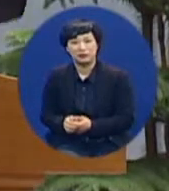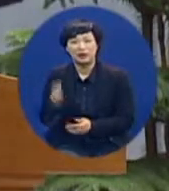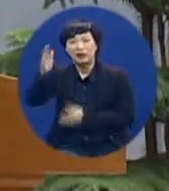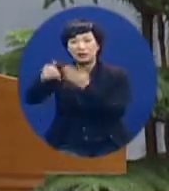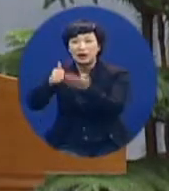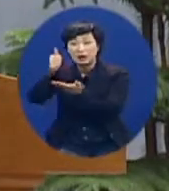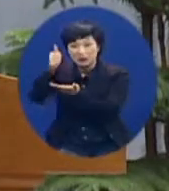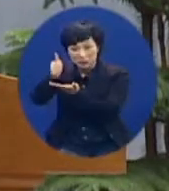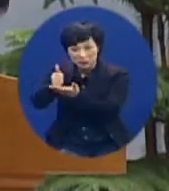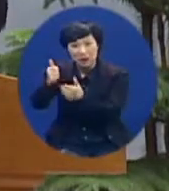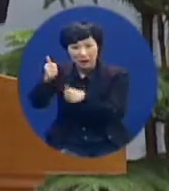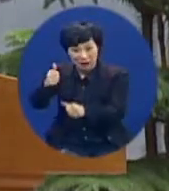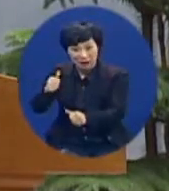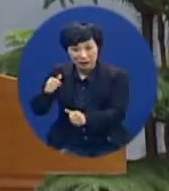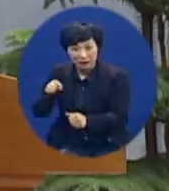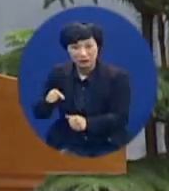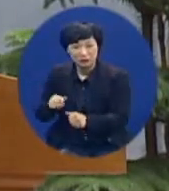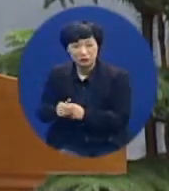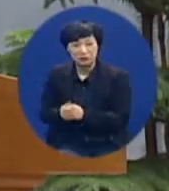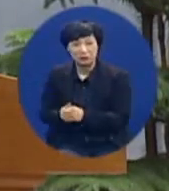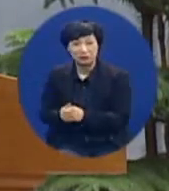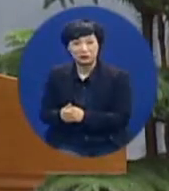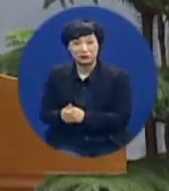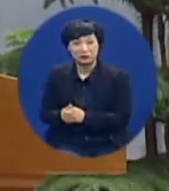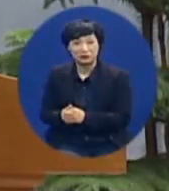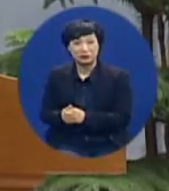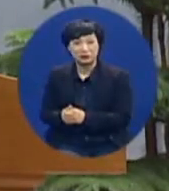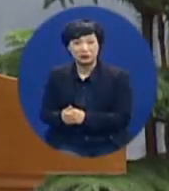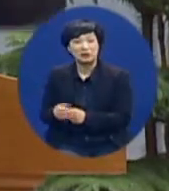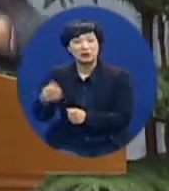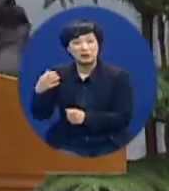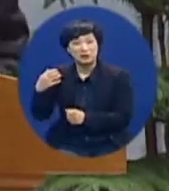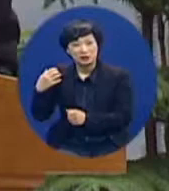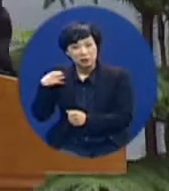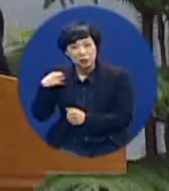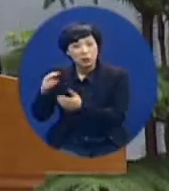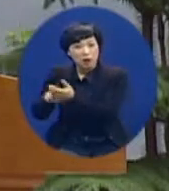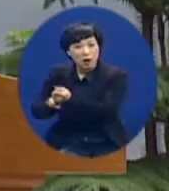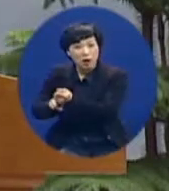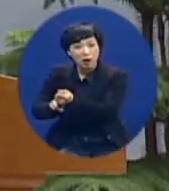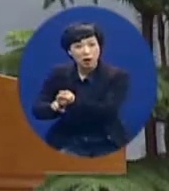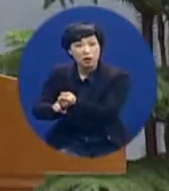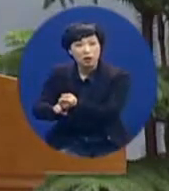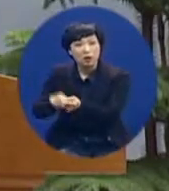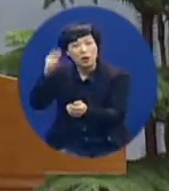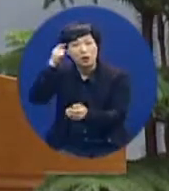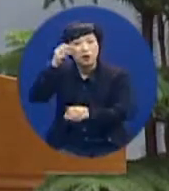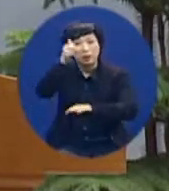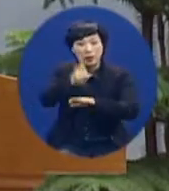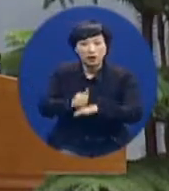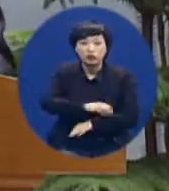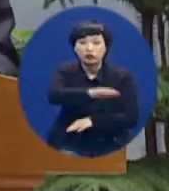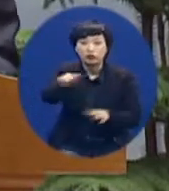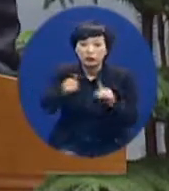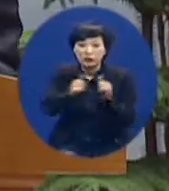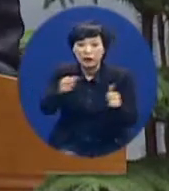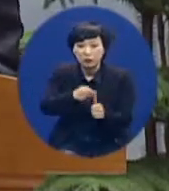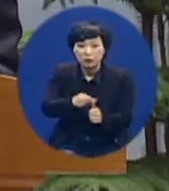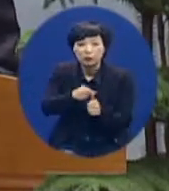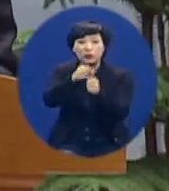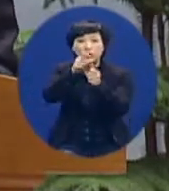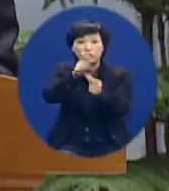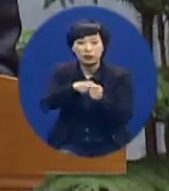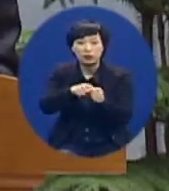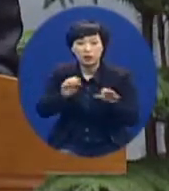of God and came like a little lamb to die to take up my sin. As the lamb was killed for the Jewish